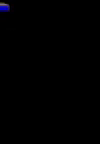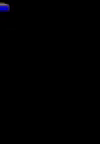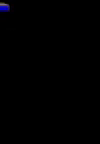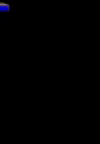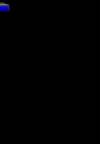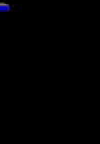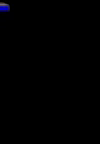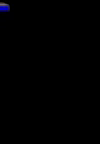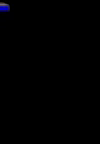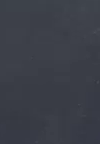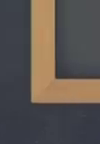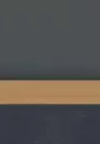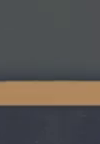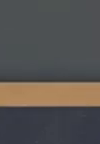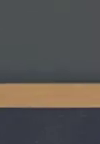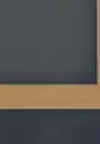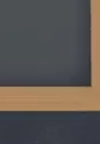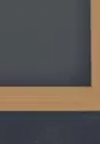national educator.